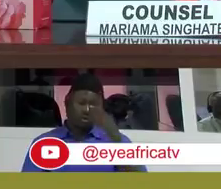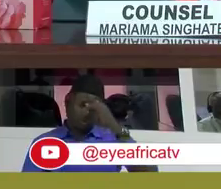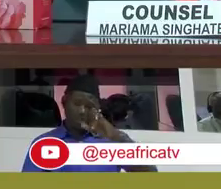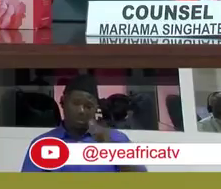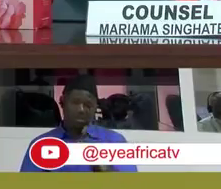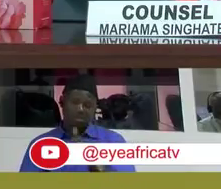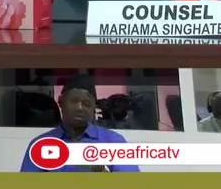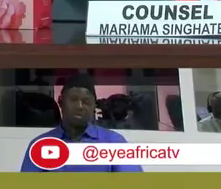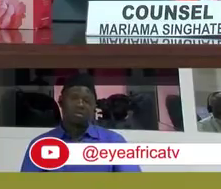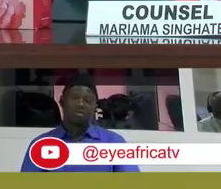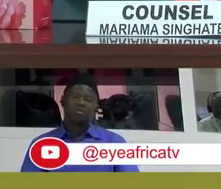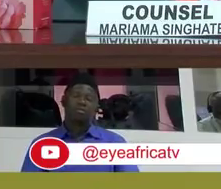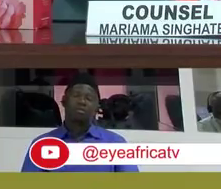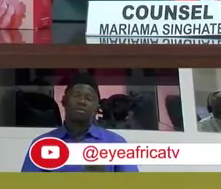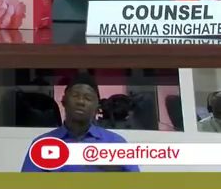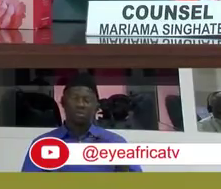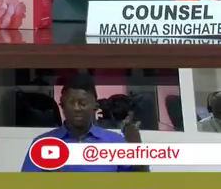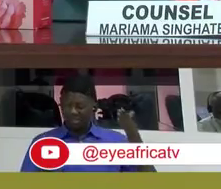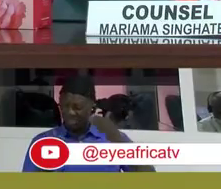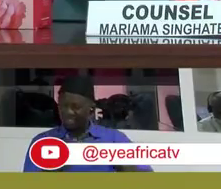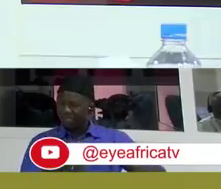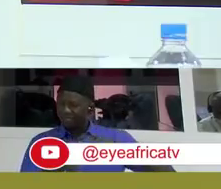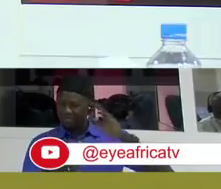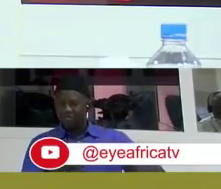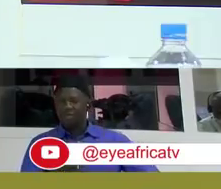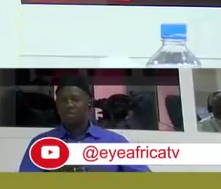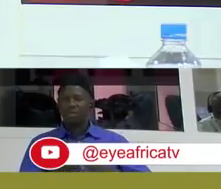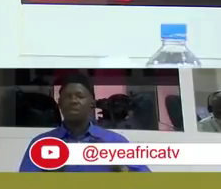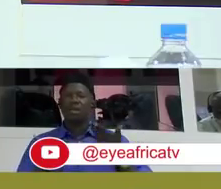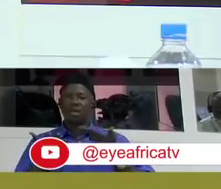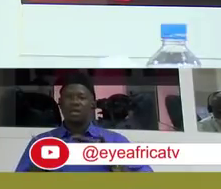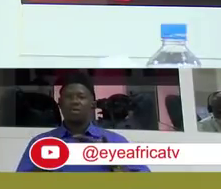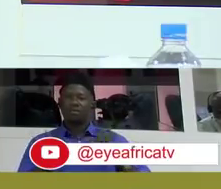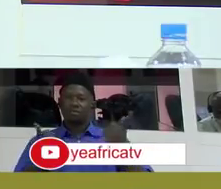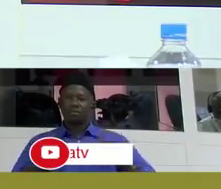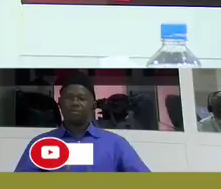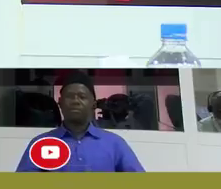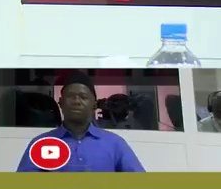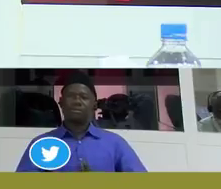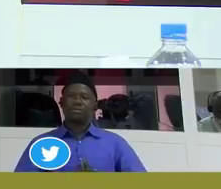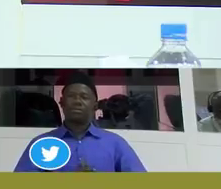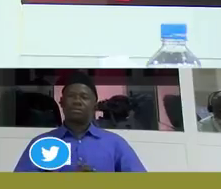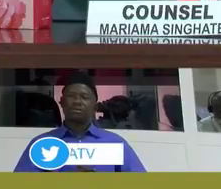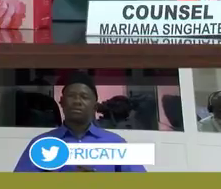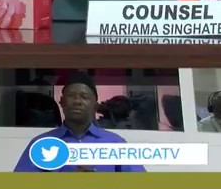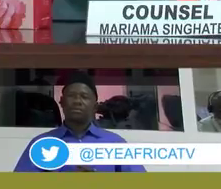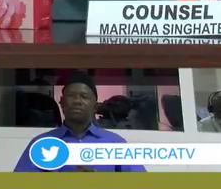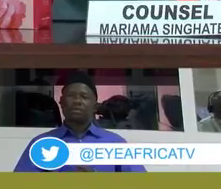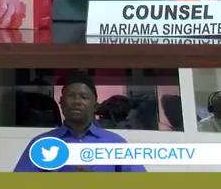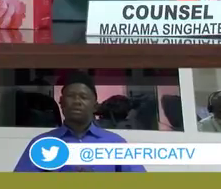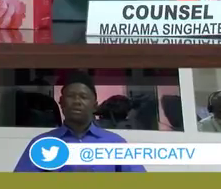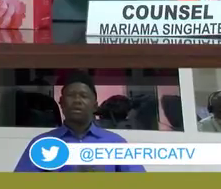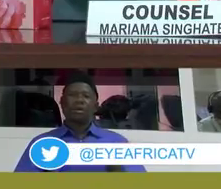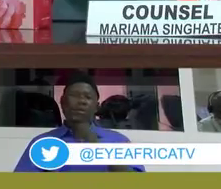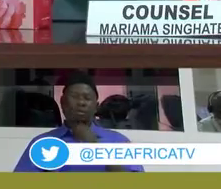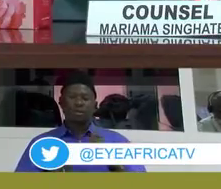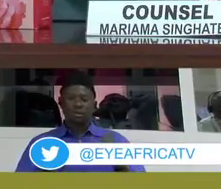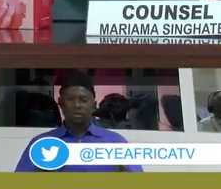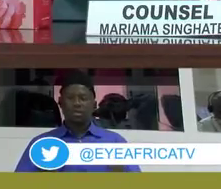Until eventually there was. Yeah, Mr. Chair, it's 5 minutes past